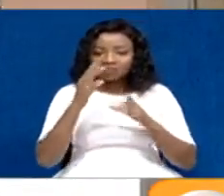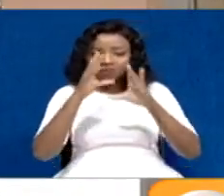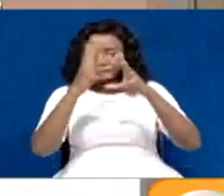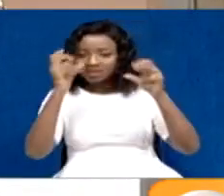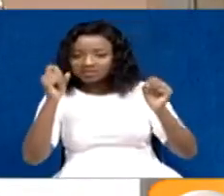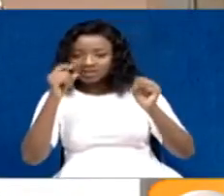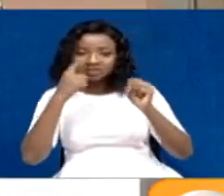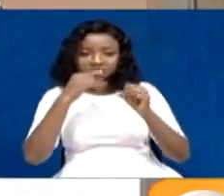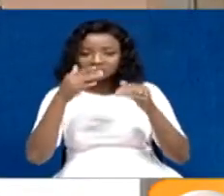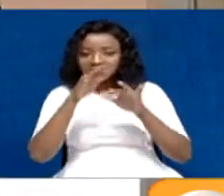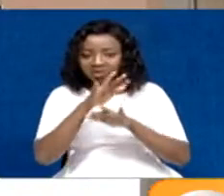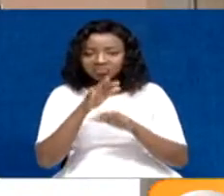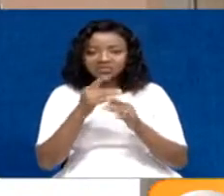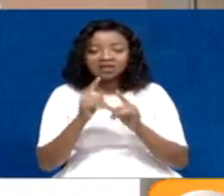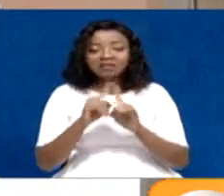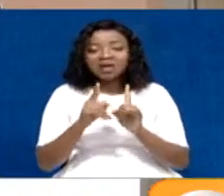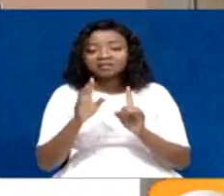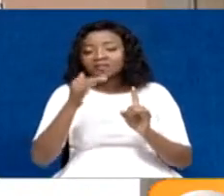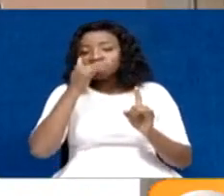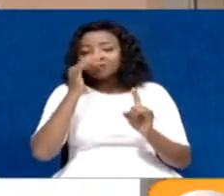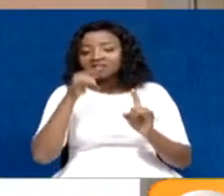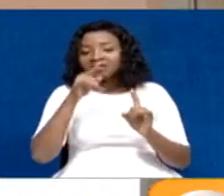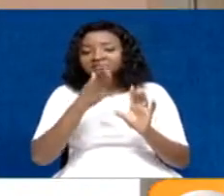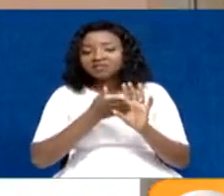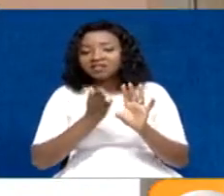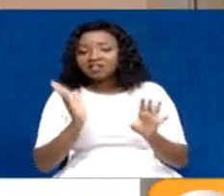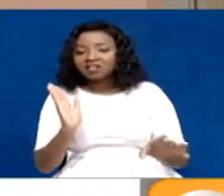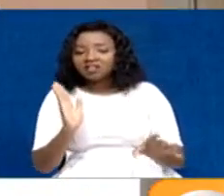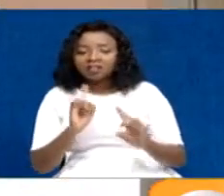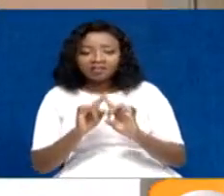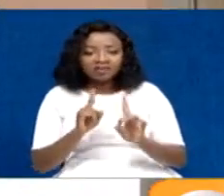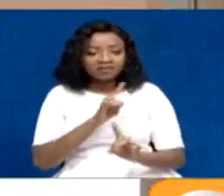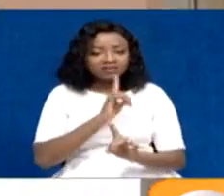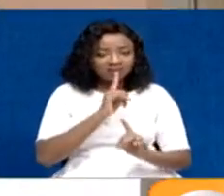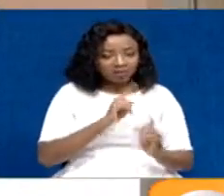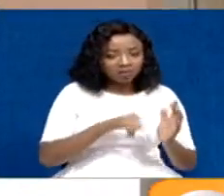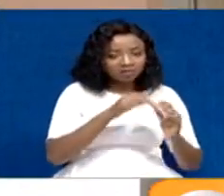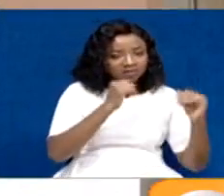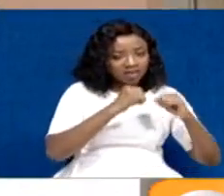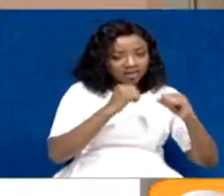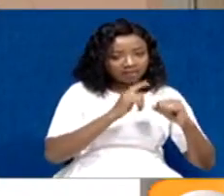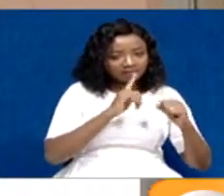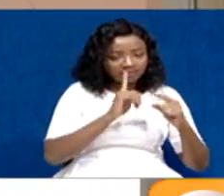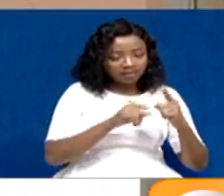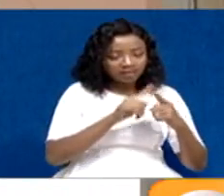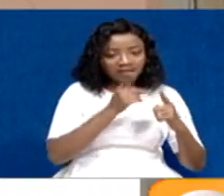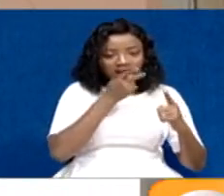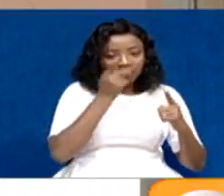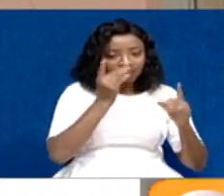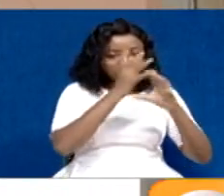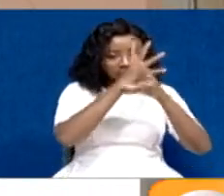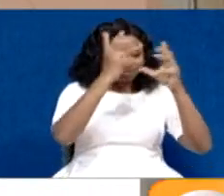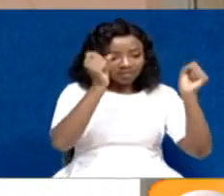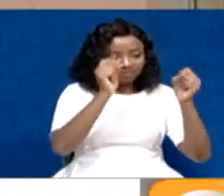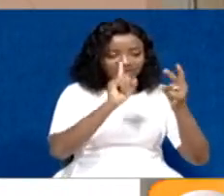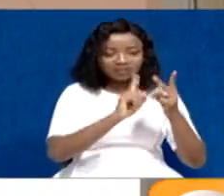ANC leader Musalia Mudavadi bolted out. Kalonzo says under the deal, he would have been the presidential candidate with